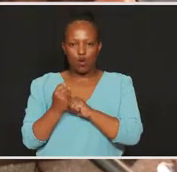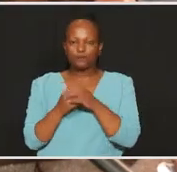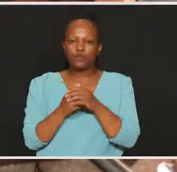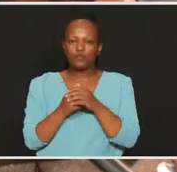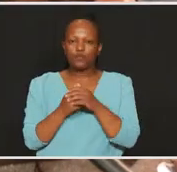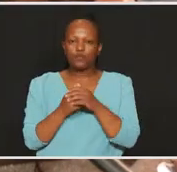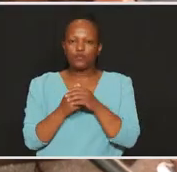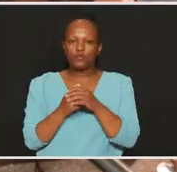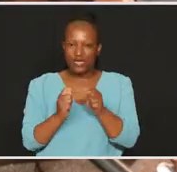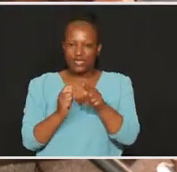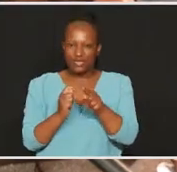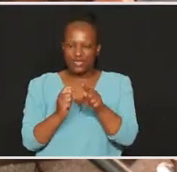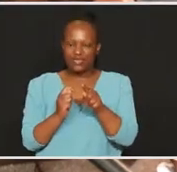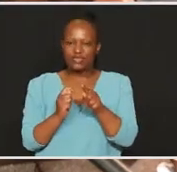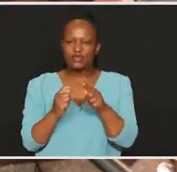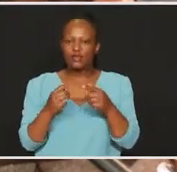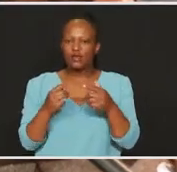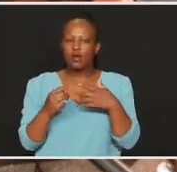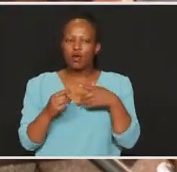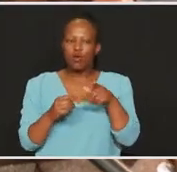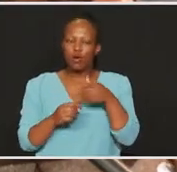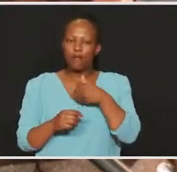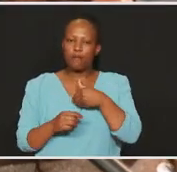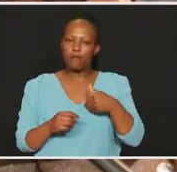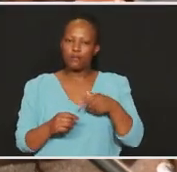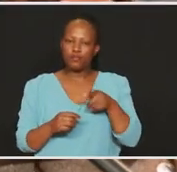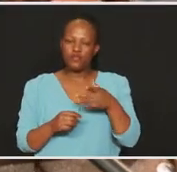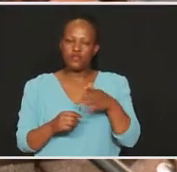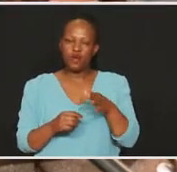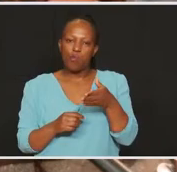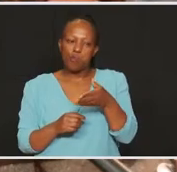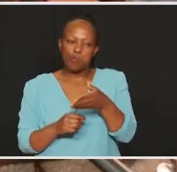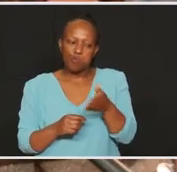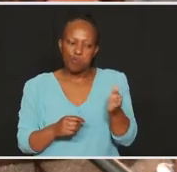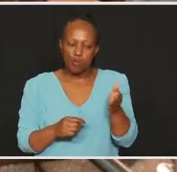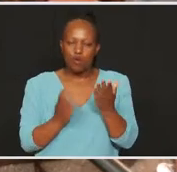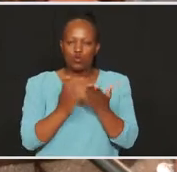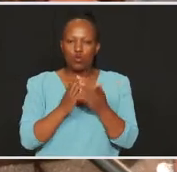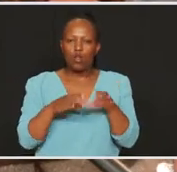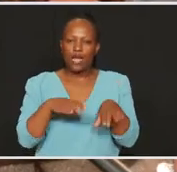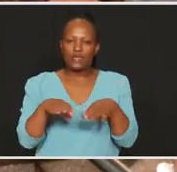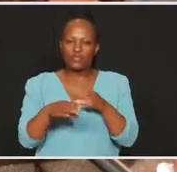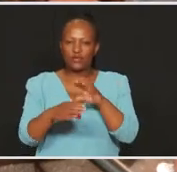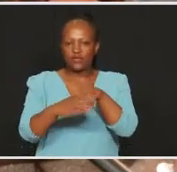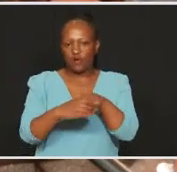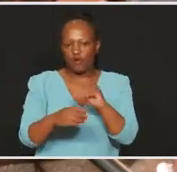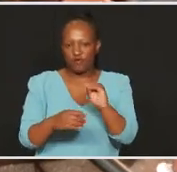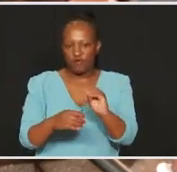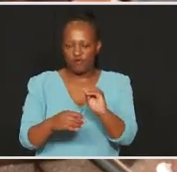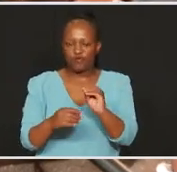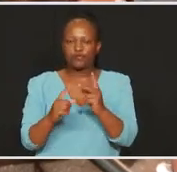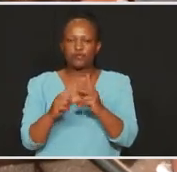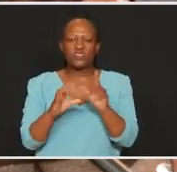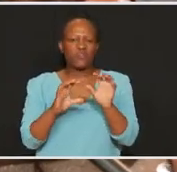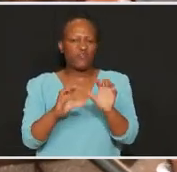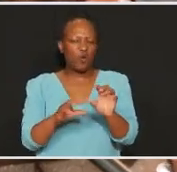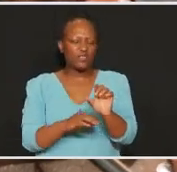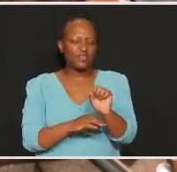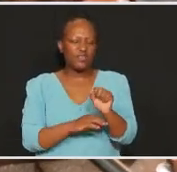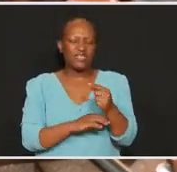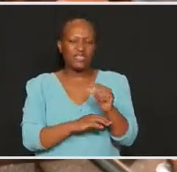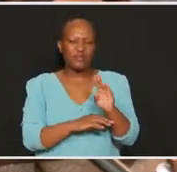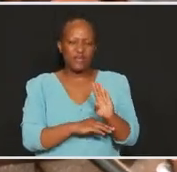these amendments seek to task parents with being present in school activities but beyond it forces the SGP and